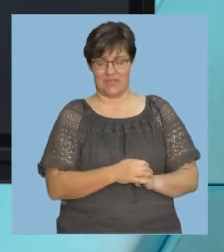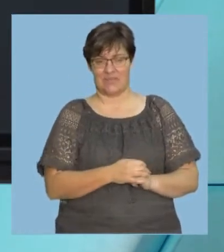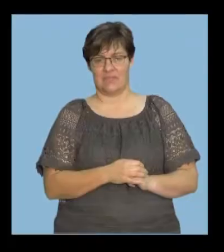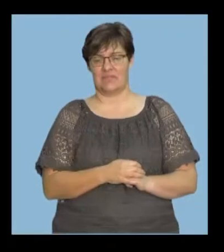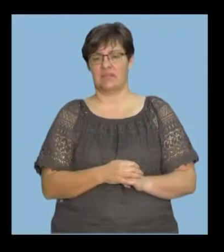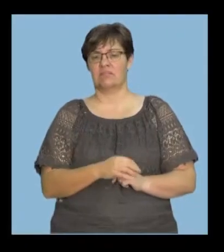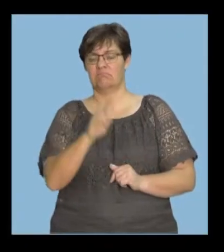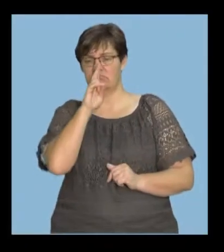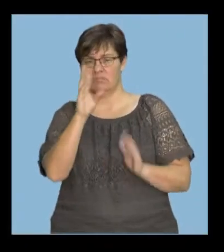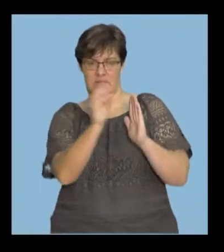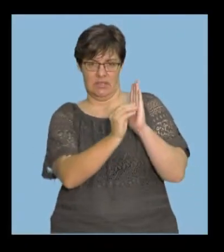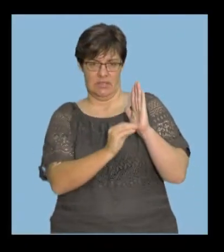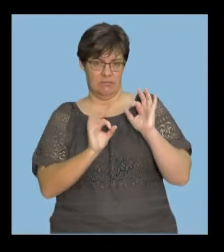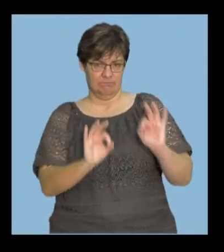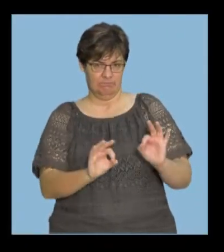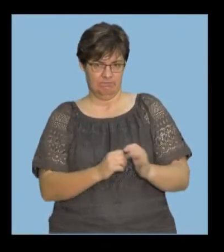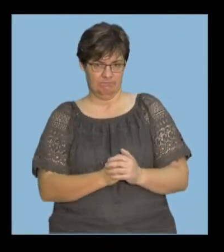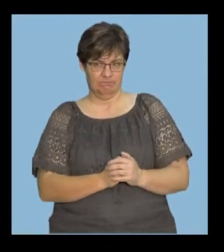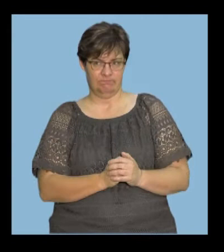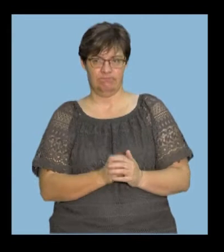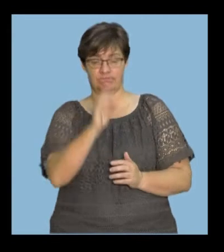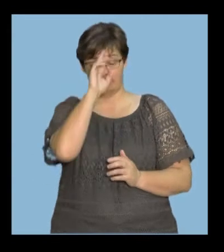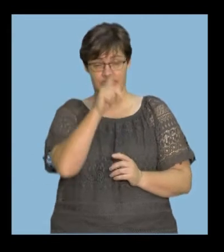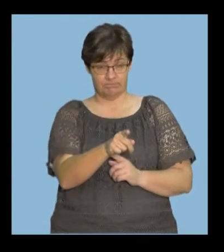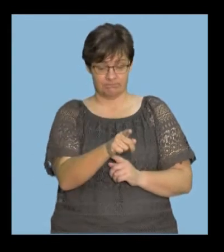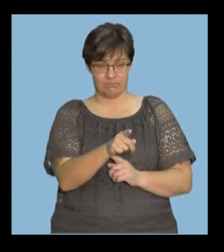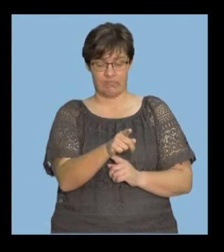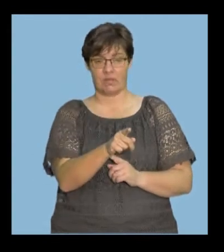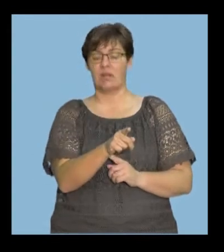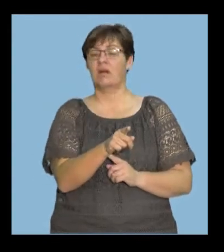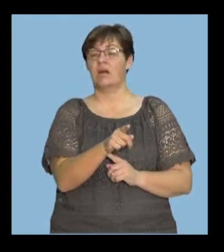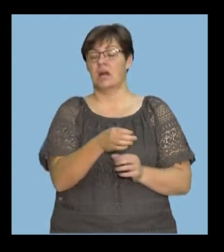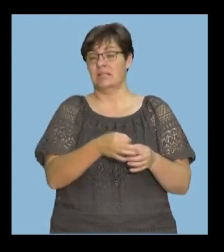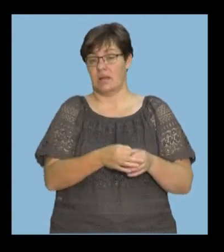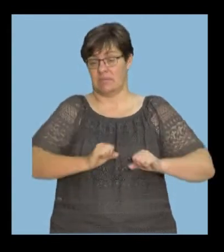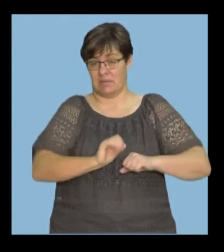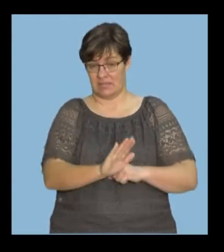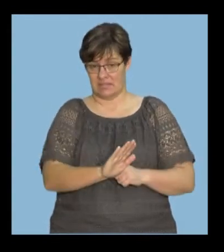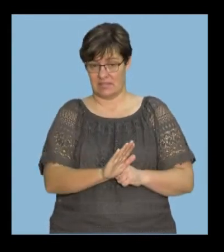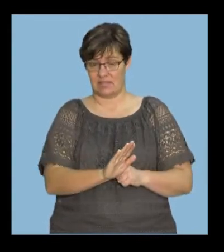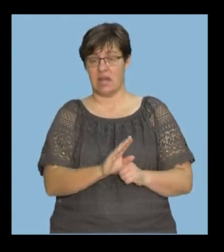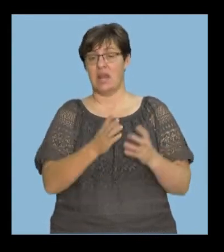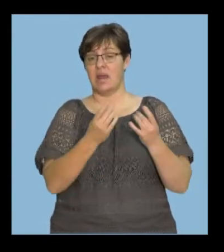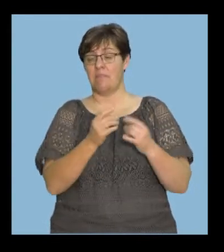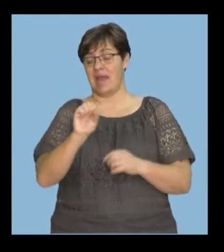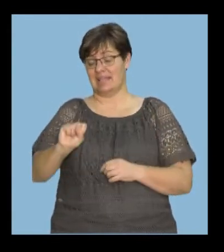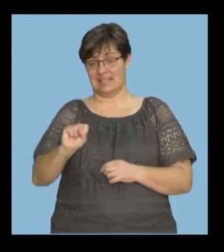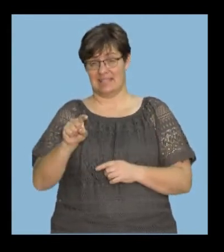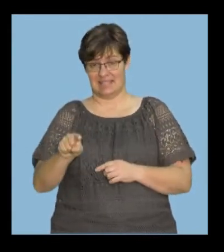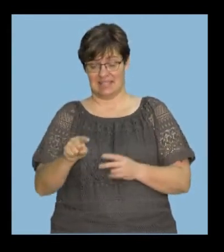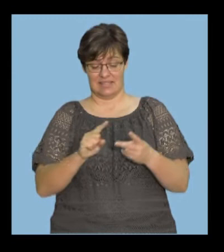just make sure we've got the notation right. So remember, the sample space is recorded as a number S.